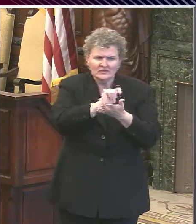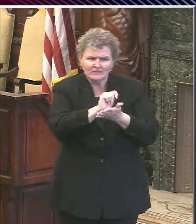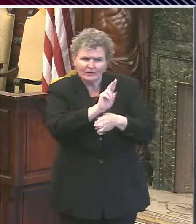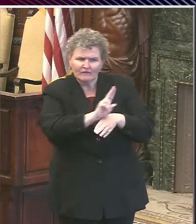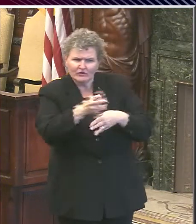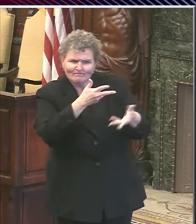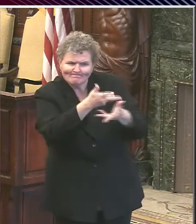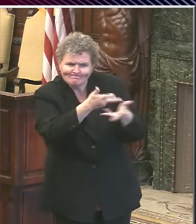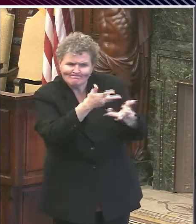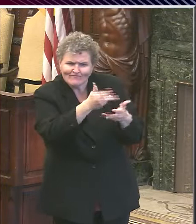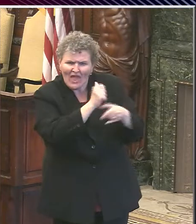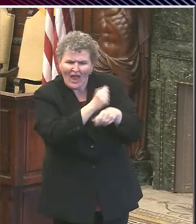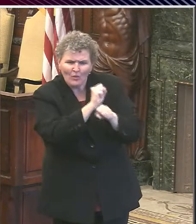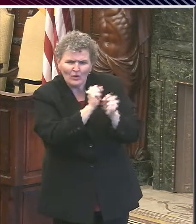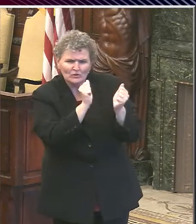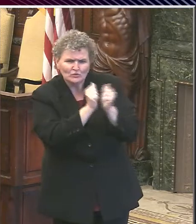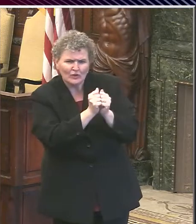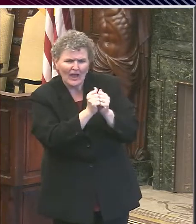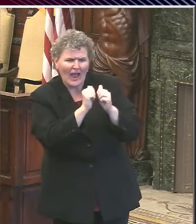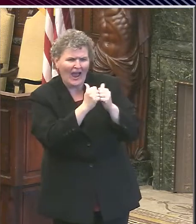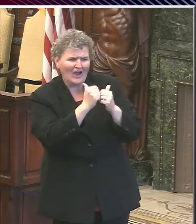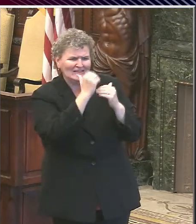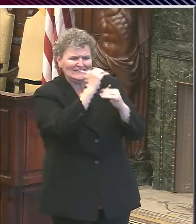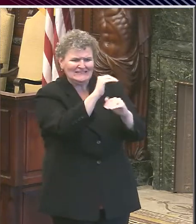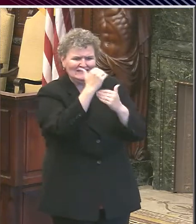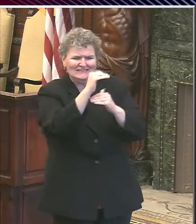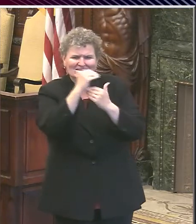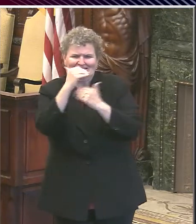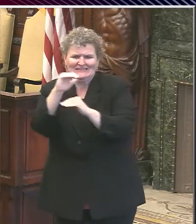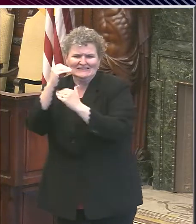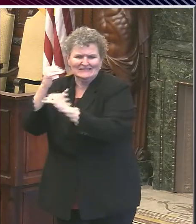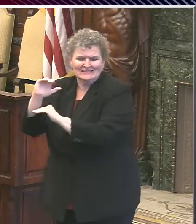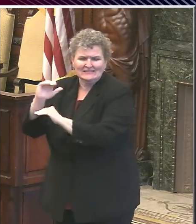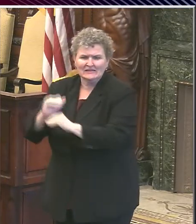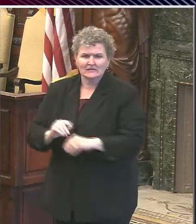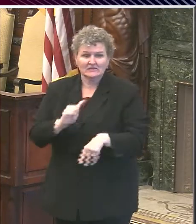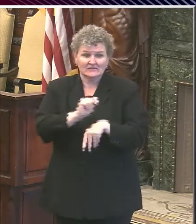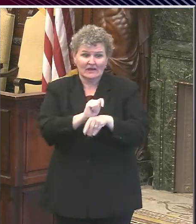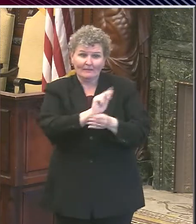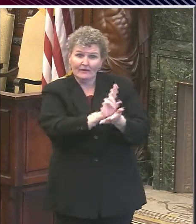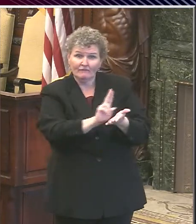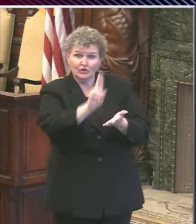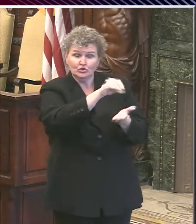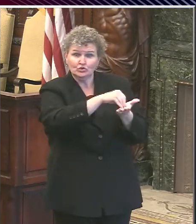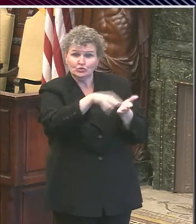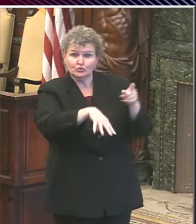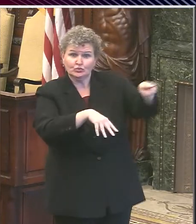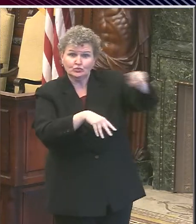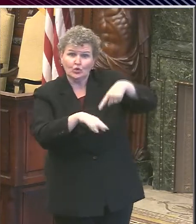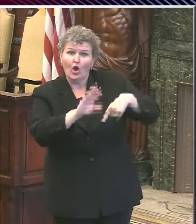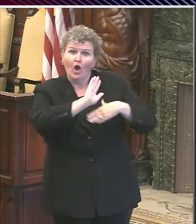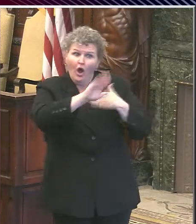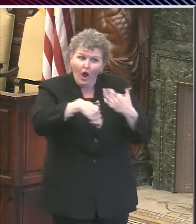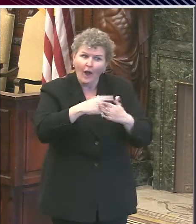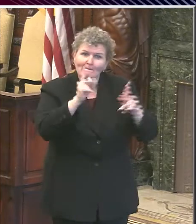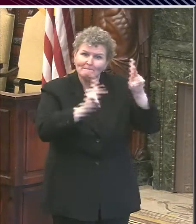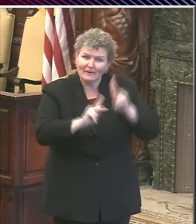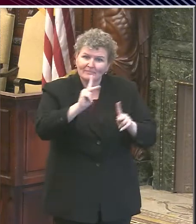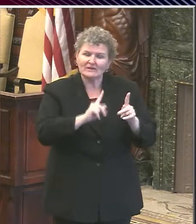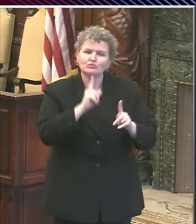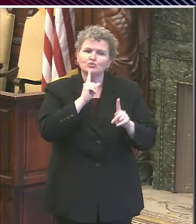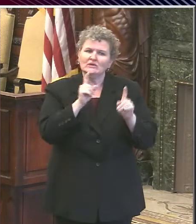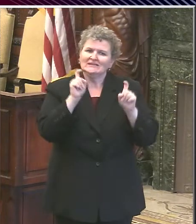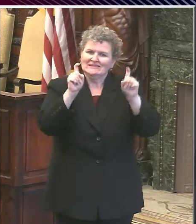this outbreak. Temple has suspended all but essential in-person classes for the next 2 weeks. And the health department